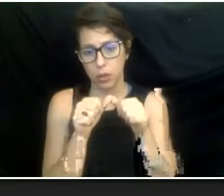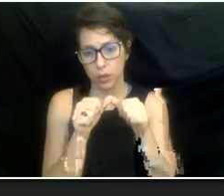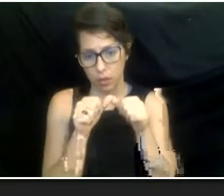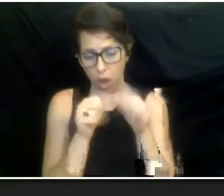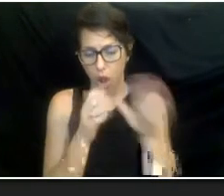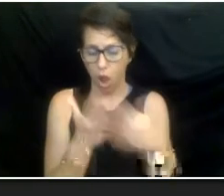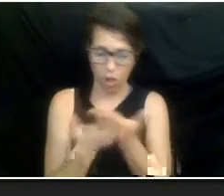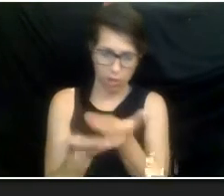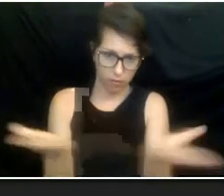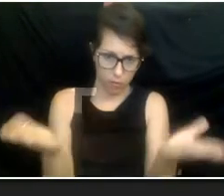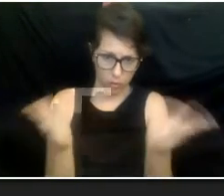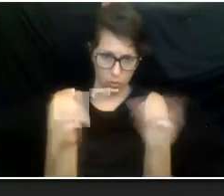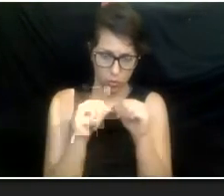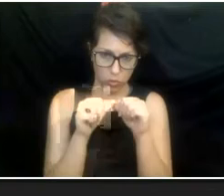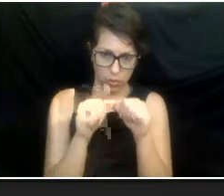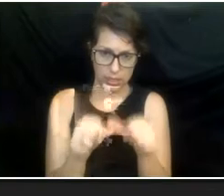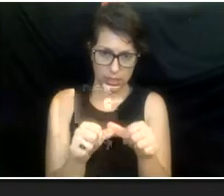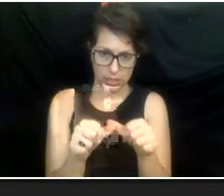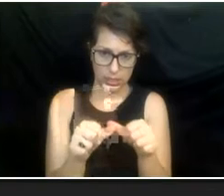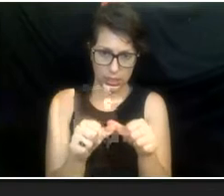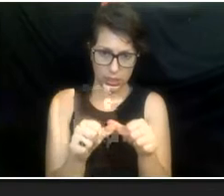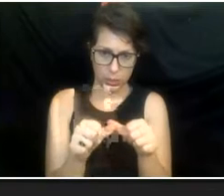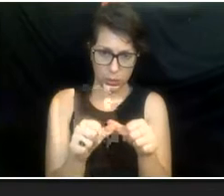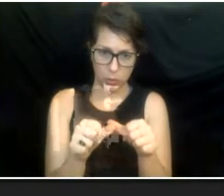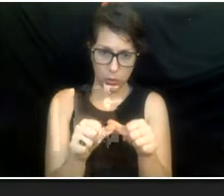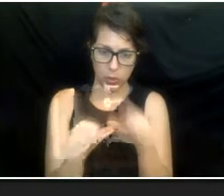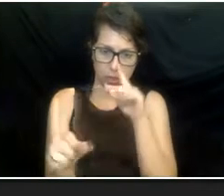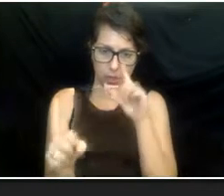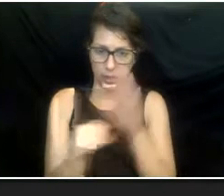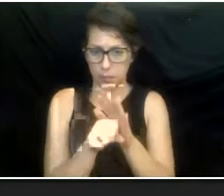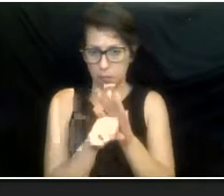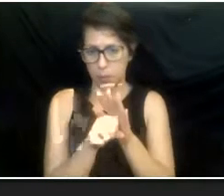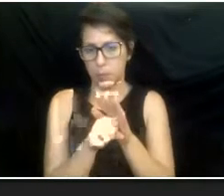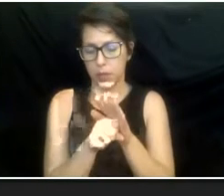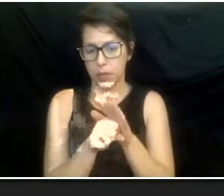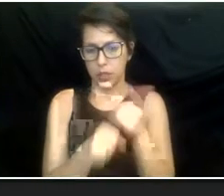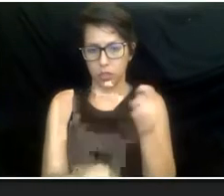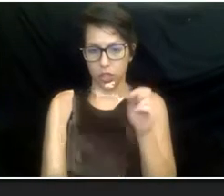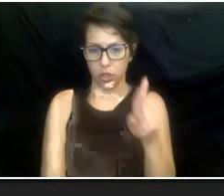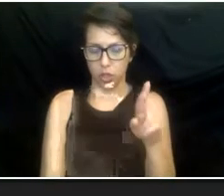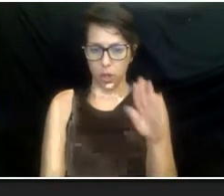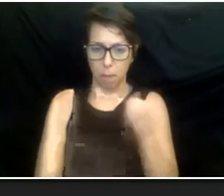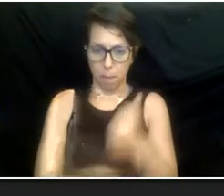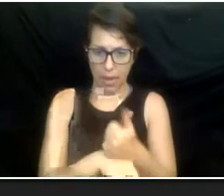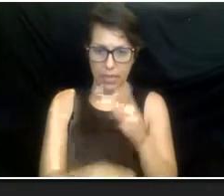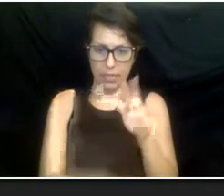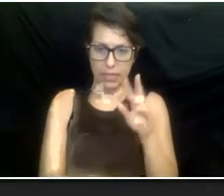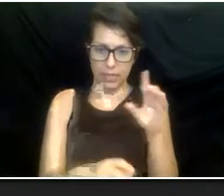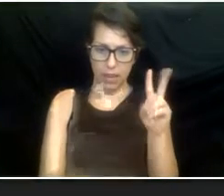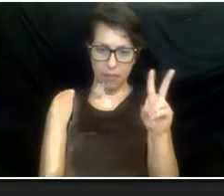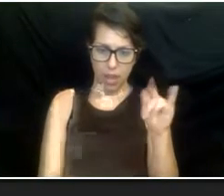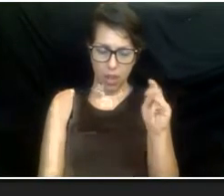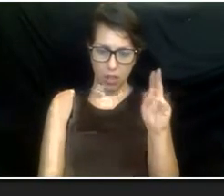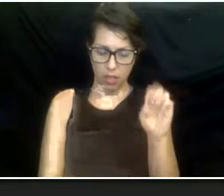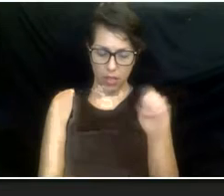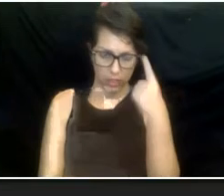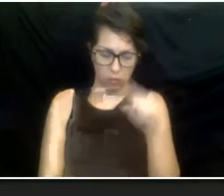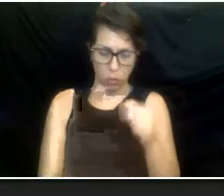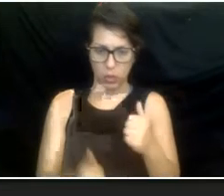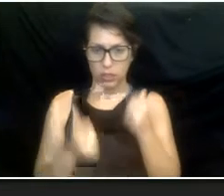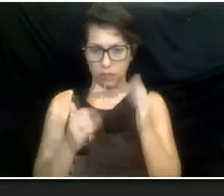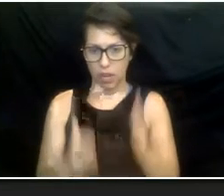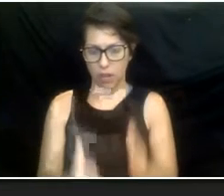community every day that need specialized support in order we ask for your financial